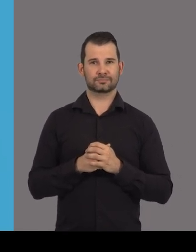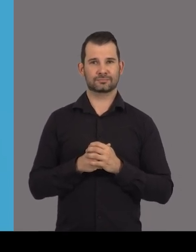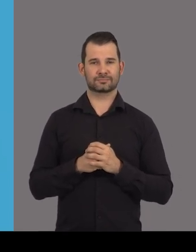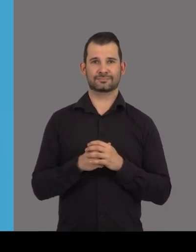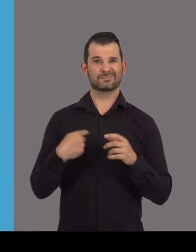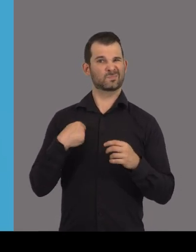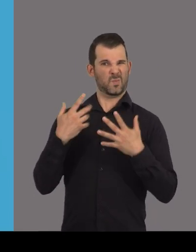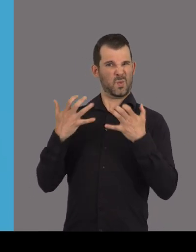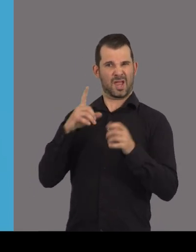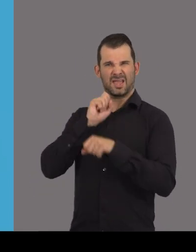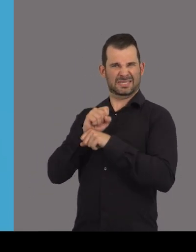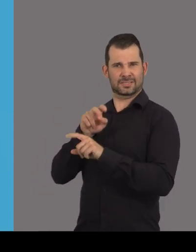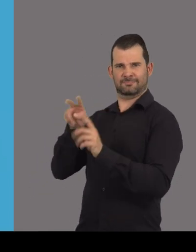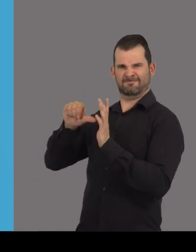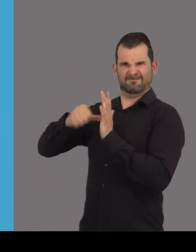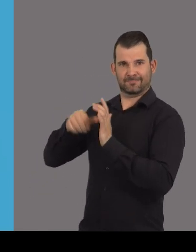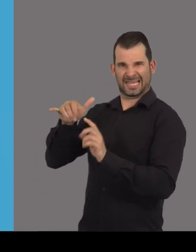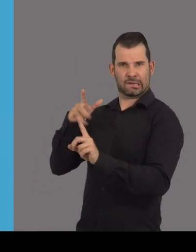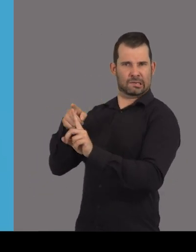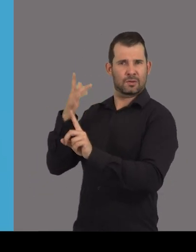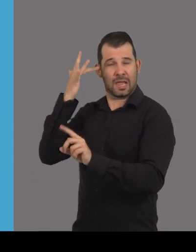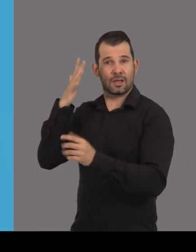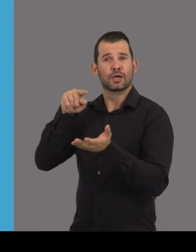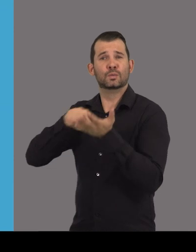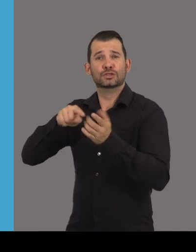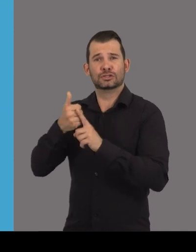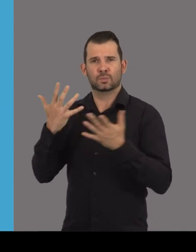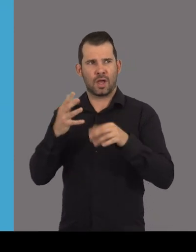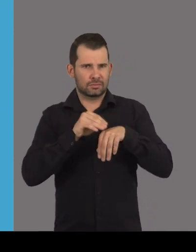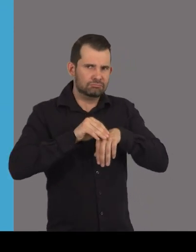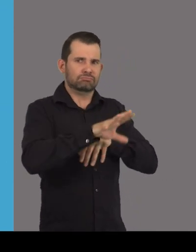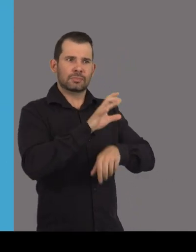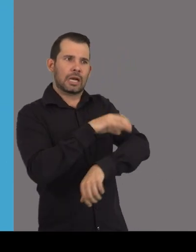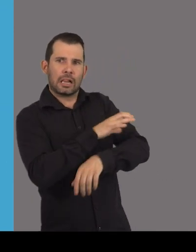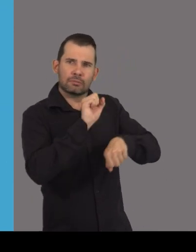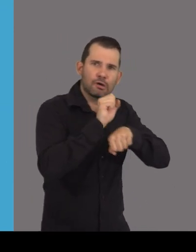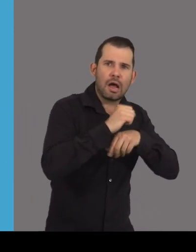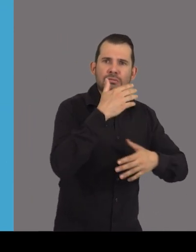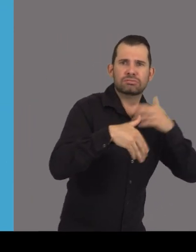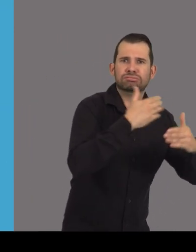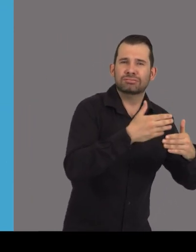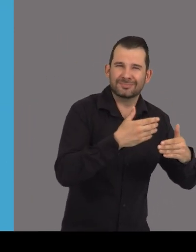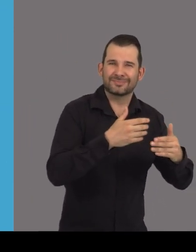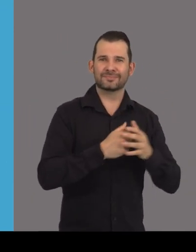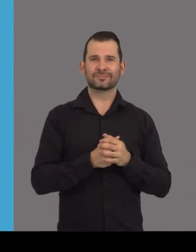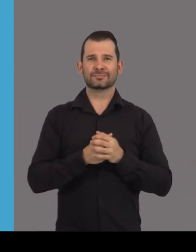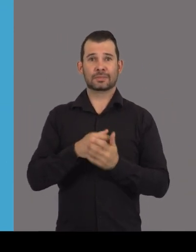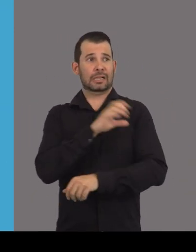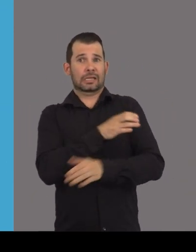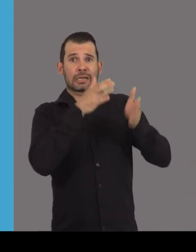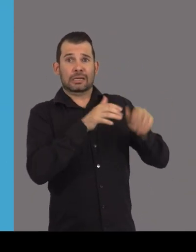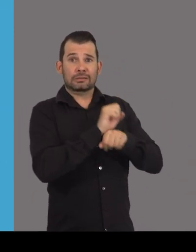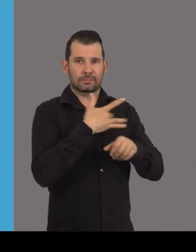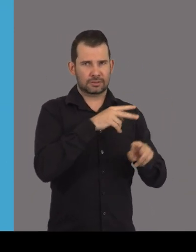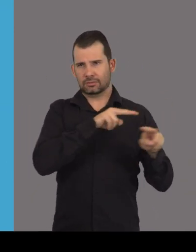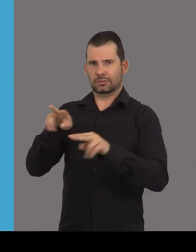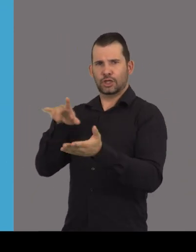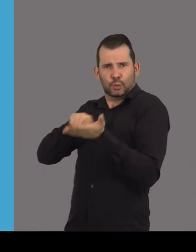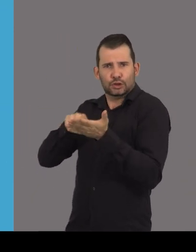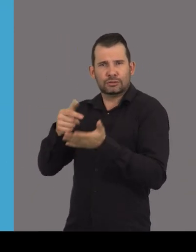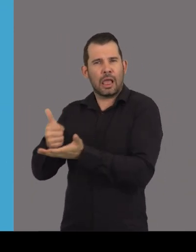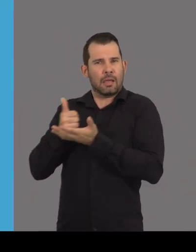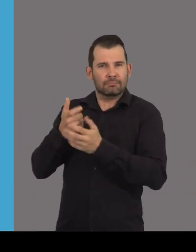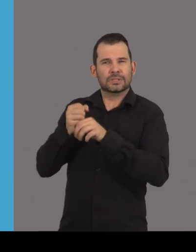I wanted to point this out in particular, as research is what fuels clinical practice. Clinicians turn to research to help them make informed decisions and